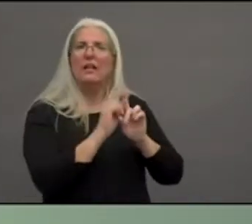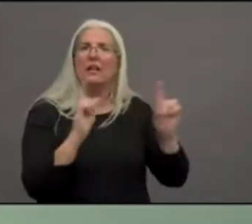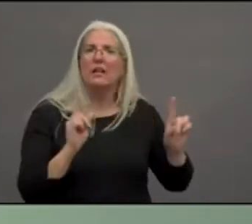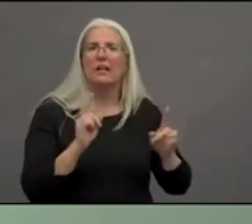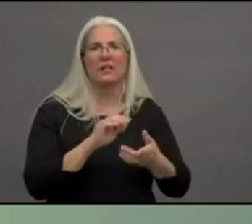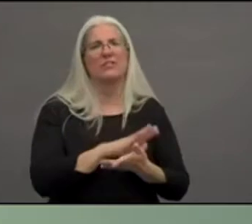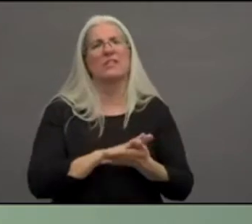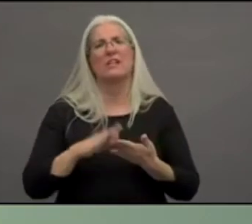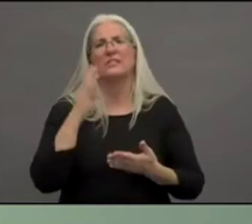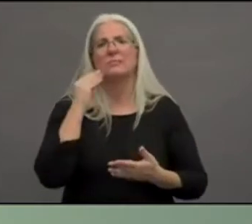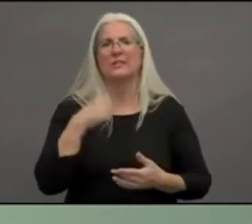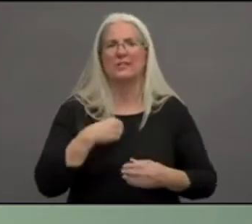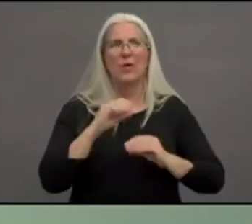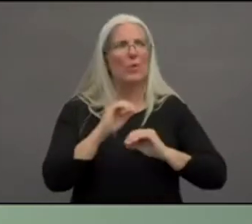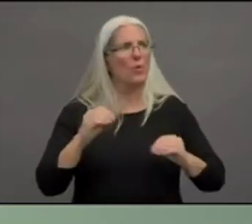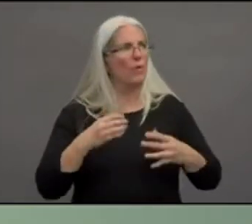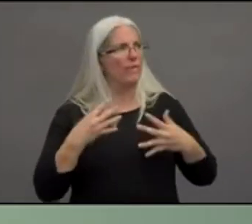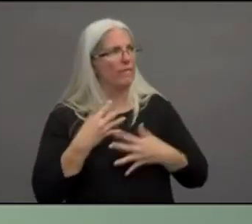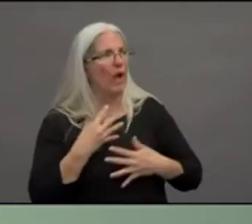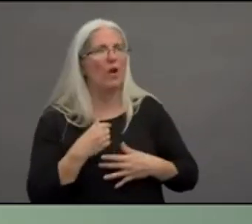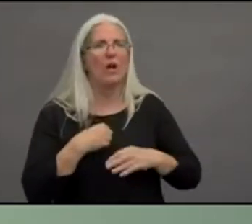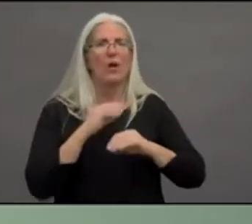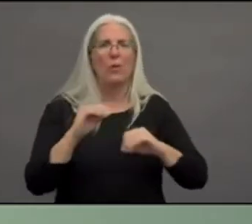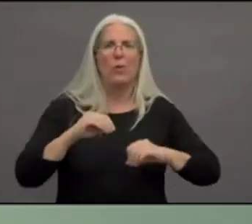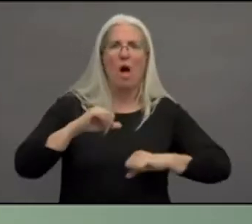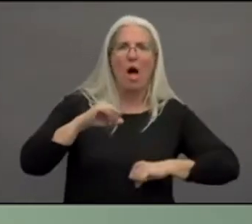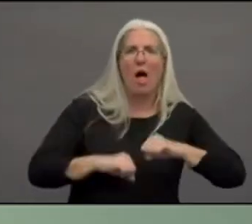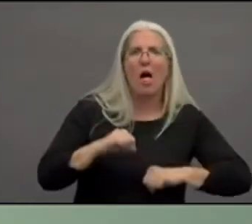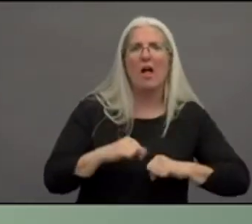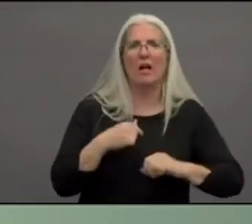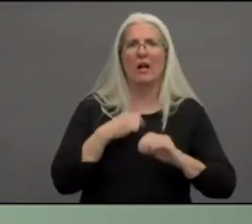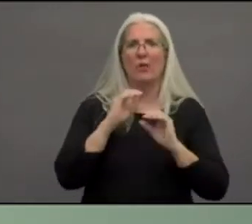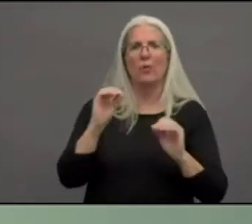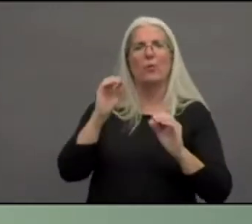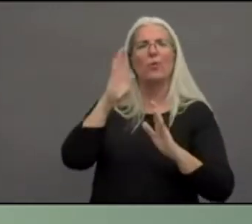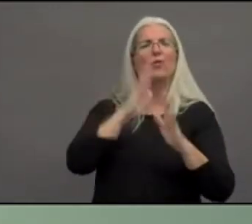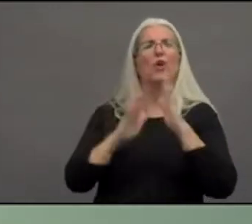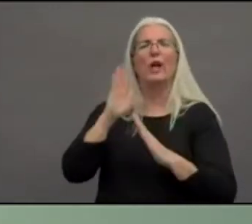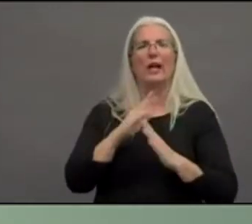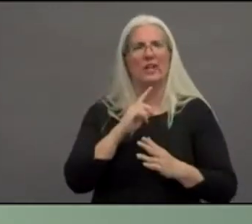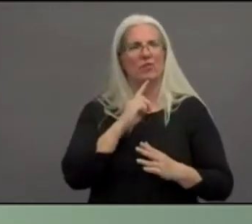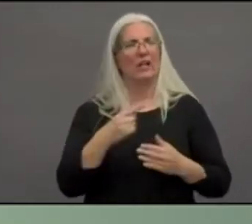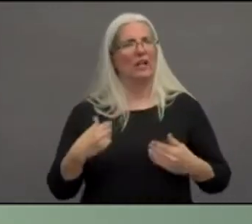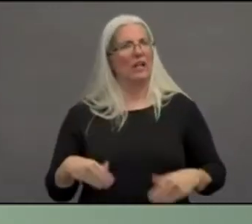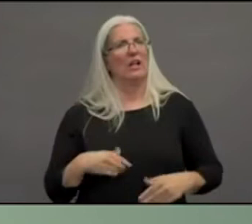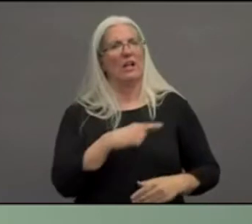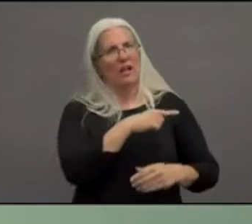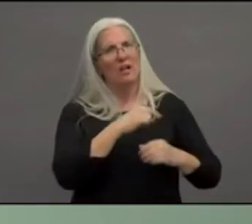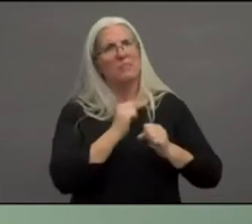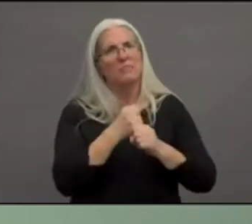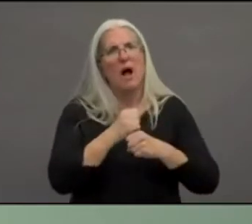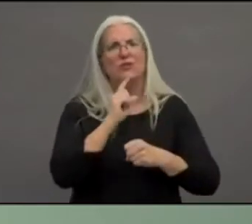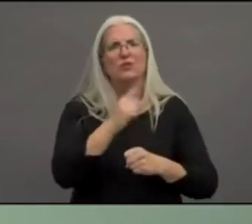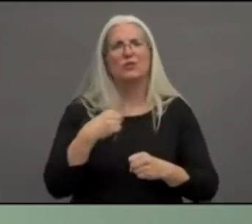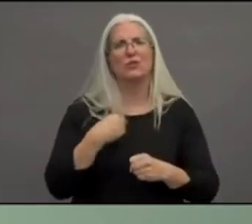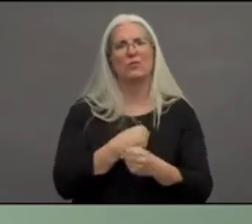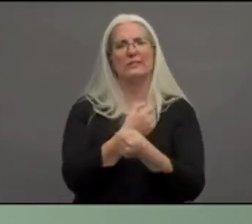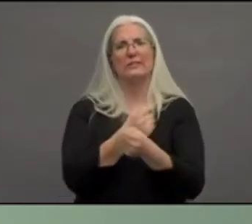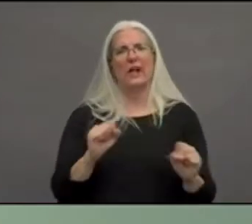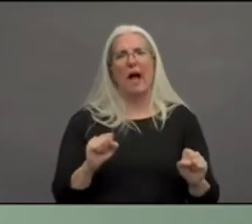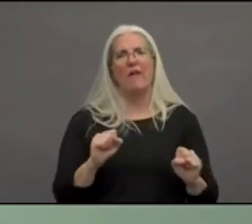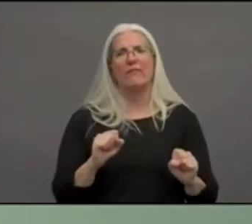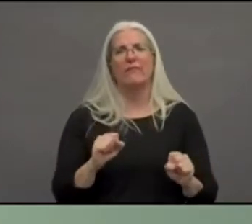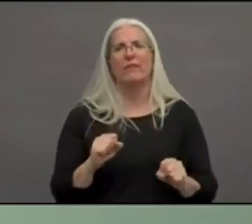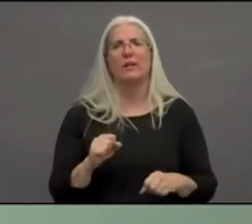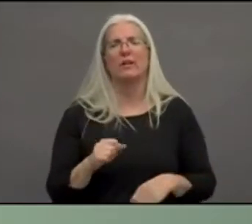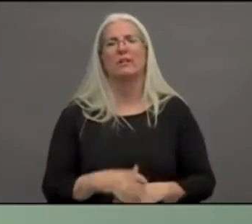reservation about being tested again. And for the benefits to everyone in the community who has or does not have COVID-19, I hope